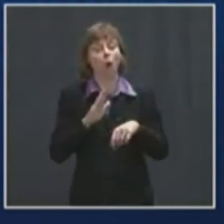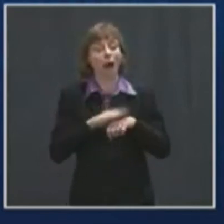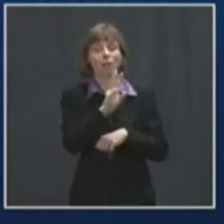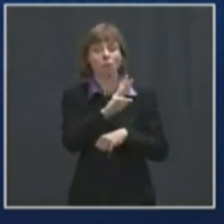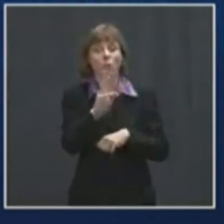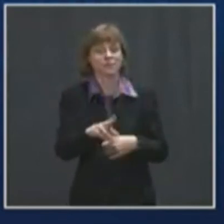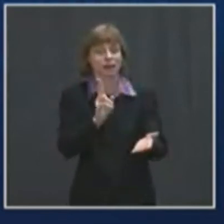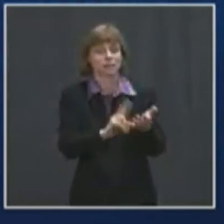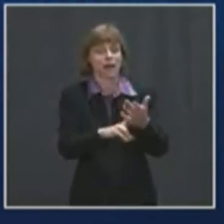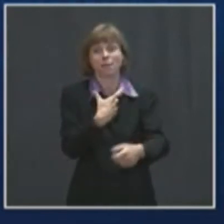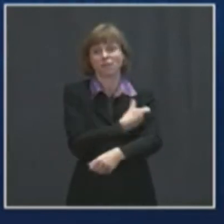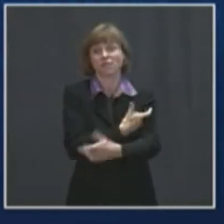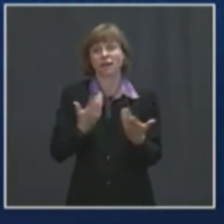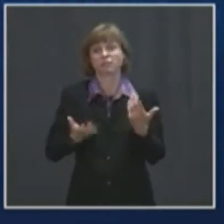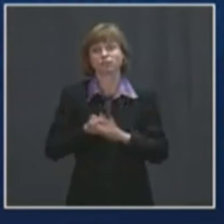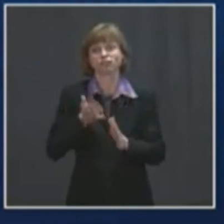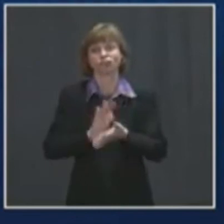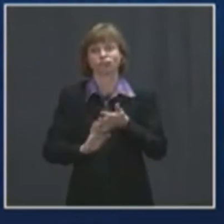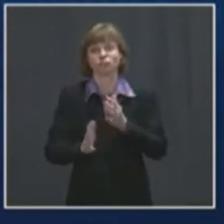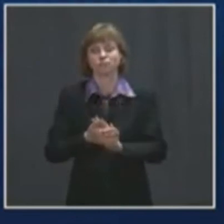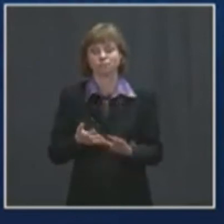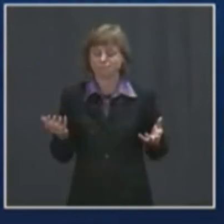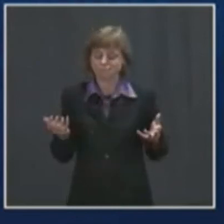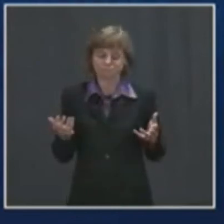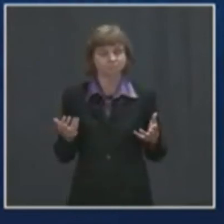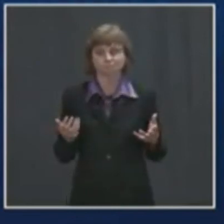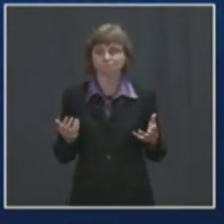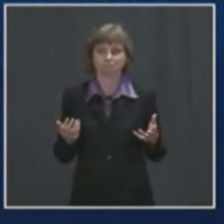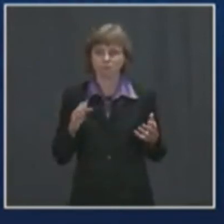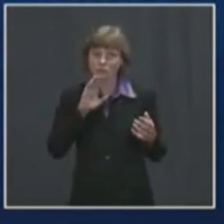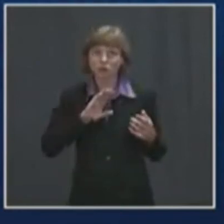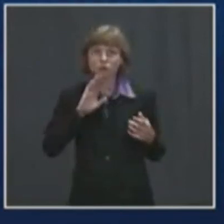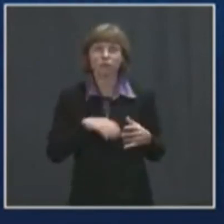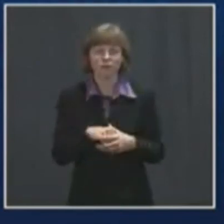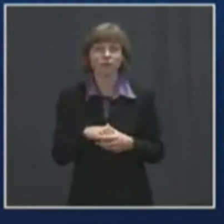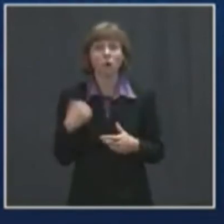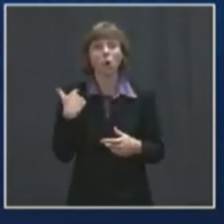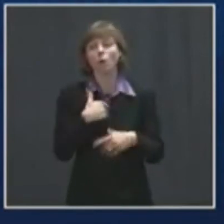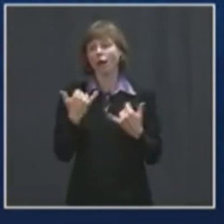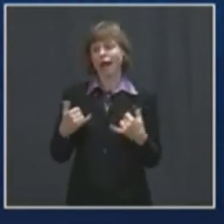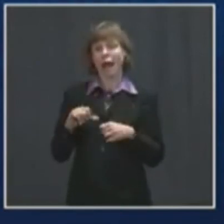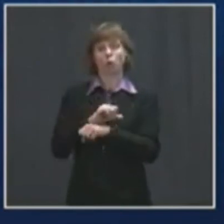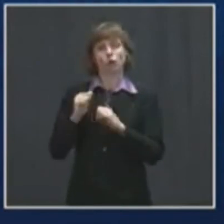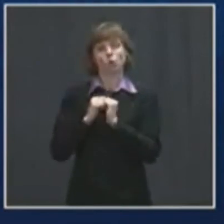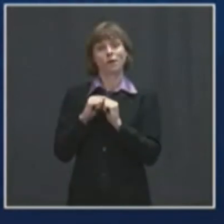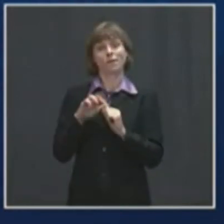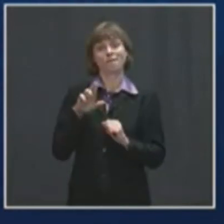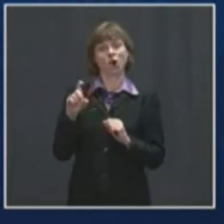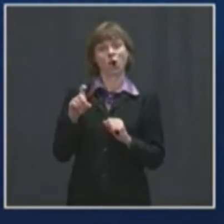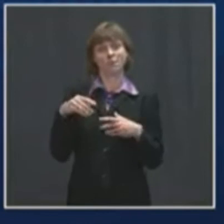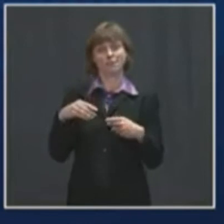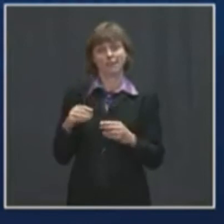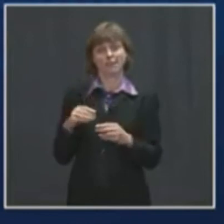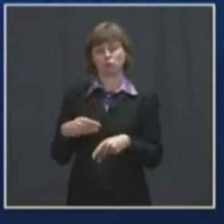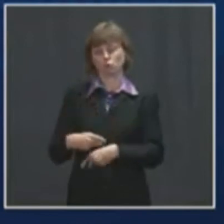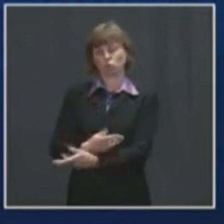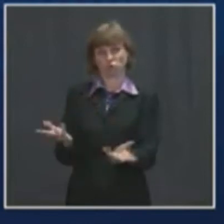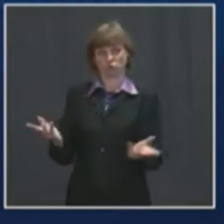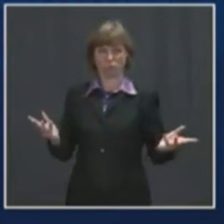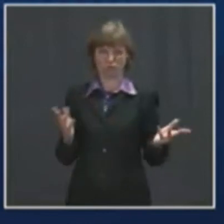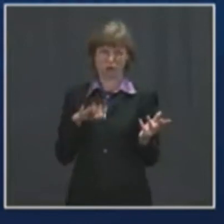the steps we've taken, we announced earlier this week, is of course working with pharmacies to distribute about 1